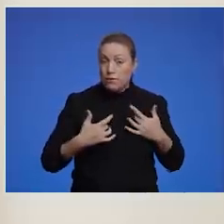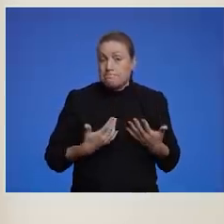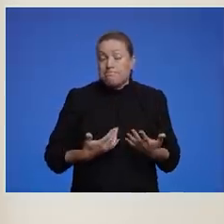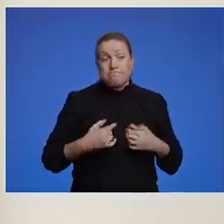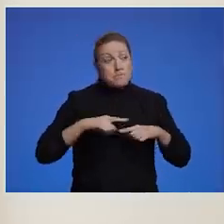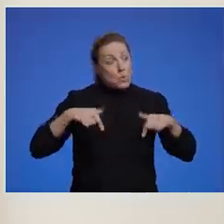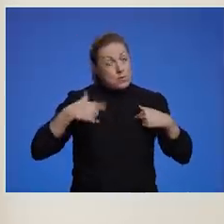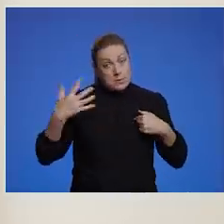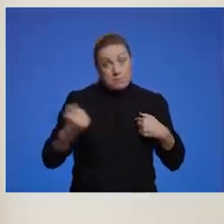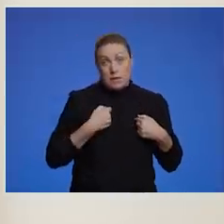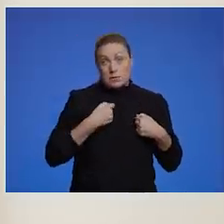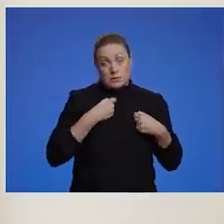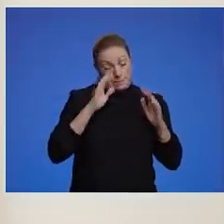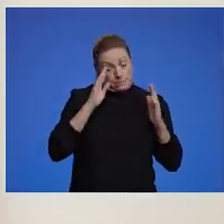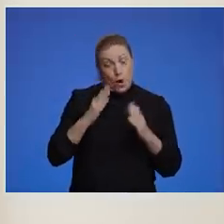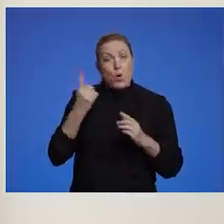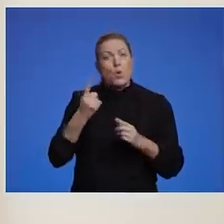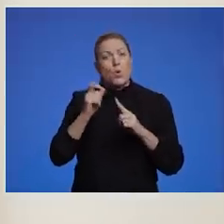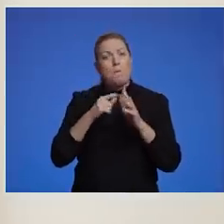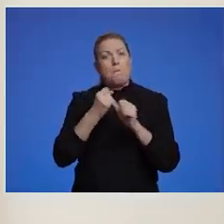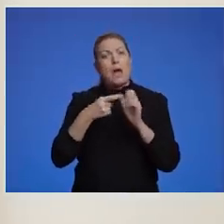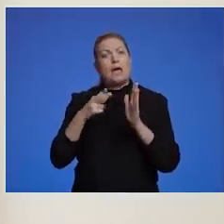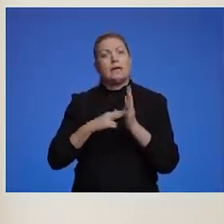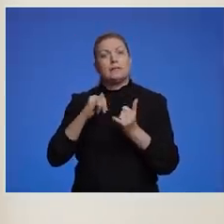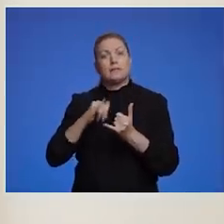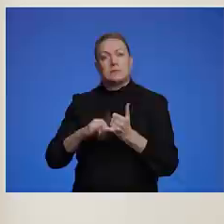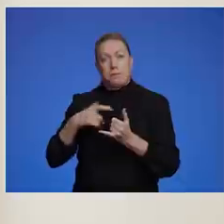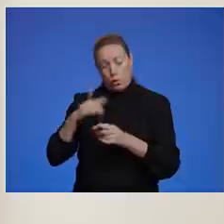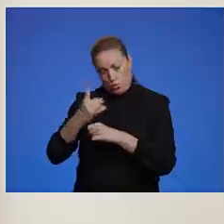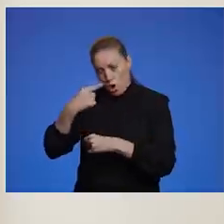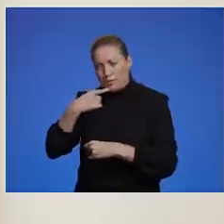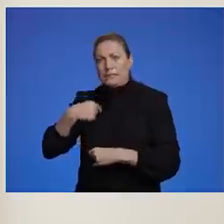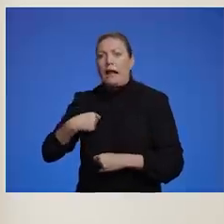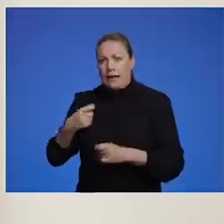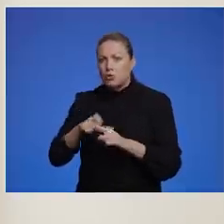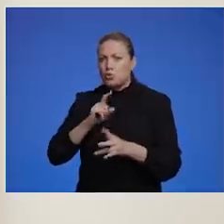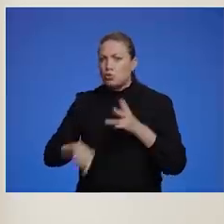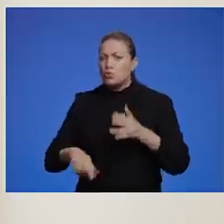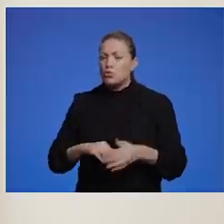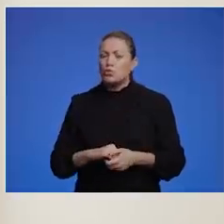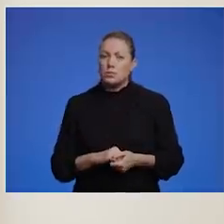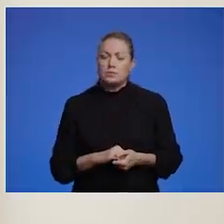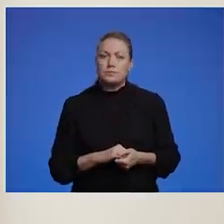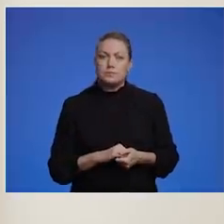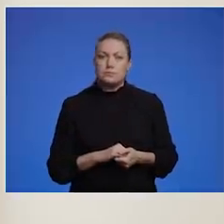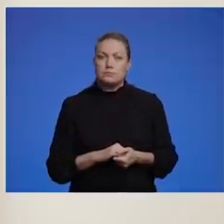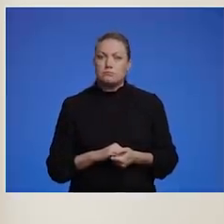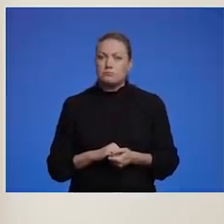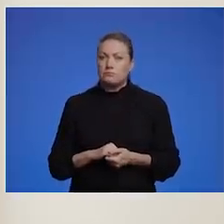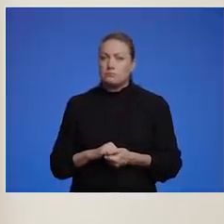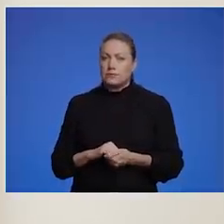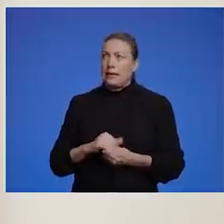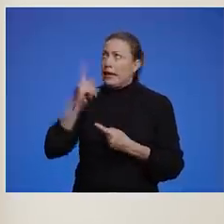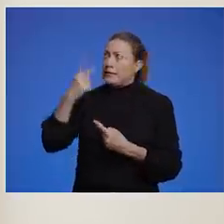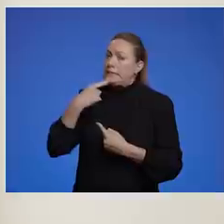life, we must turn to the pagans. For this is what the Lord commanded us to do when he said,